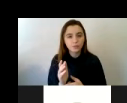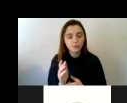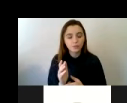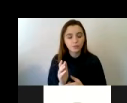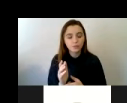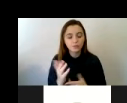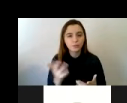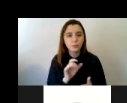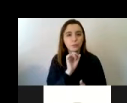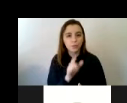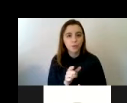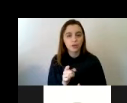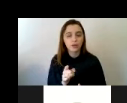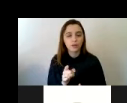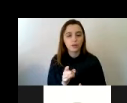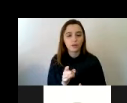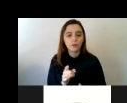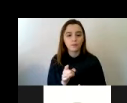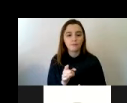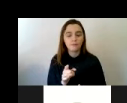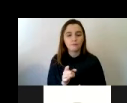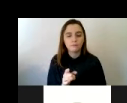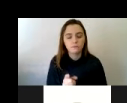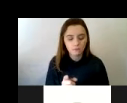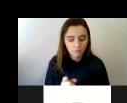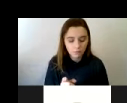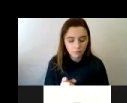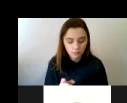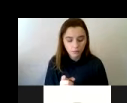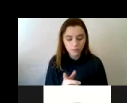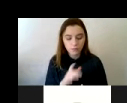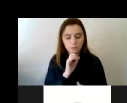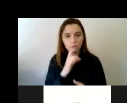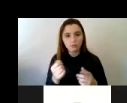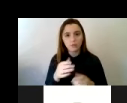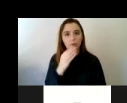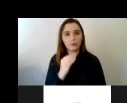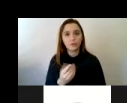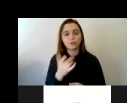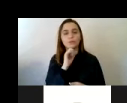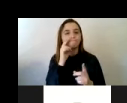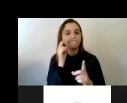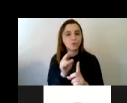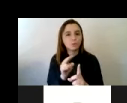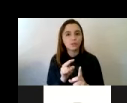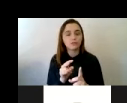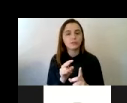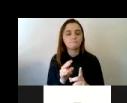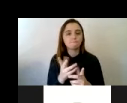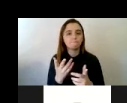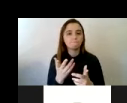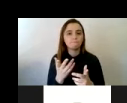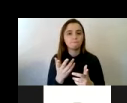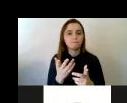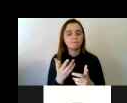they may intervene with regard to their students and even their prospective students.